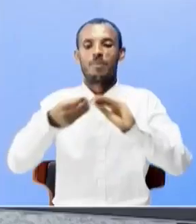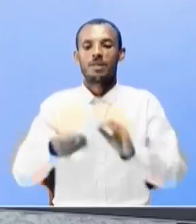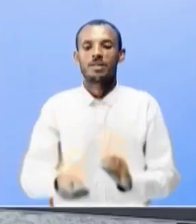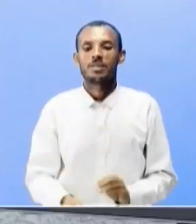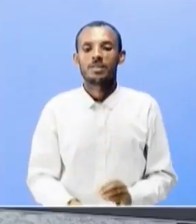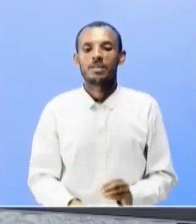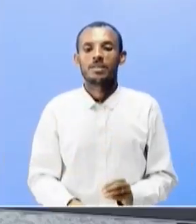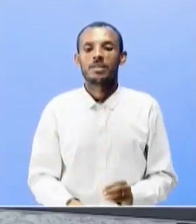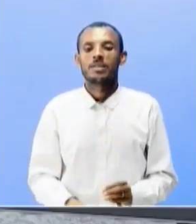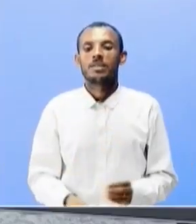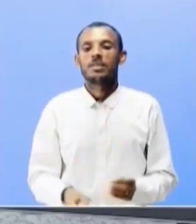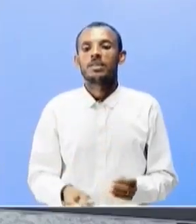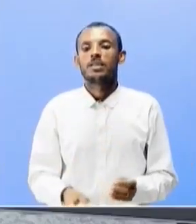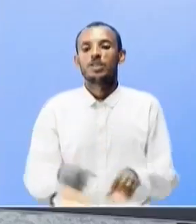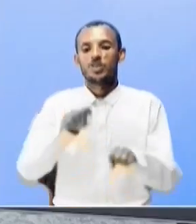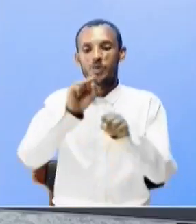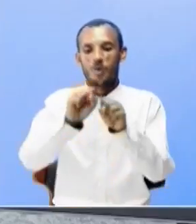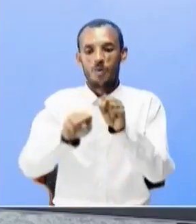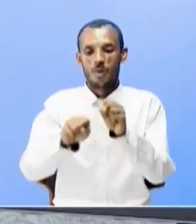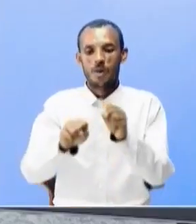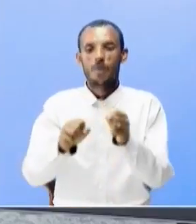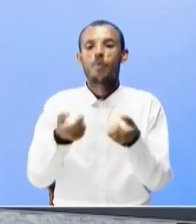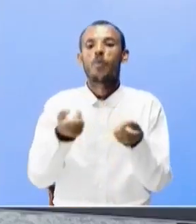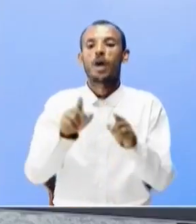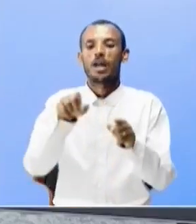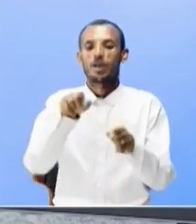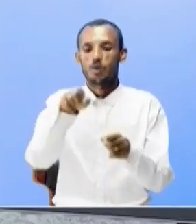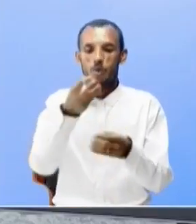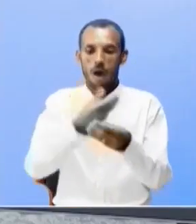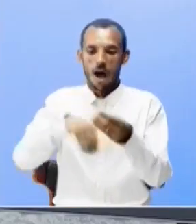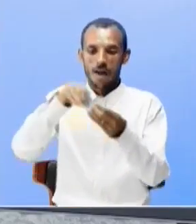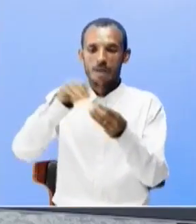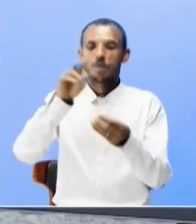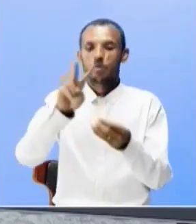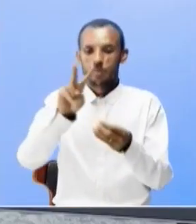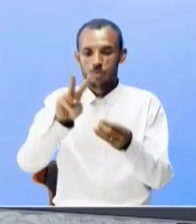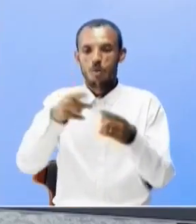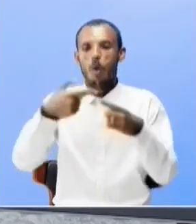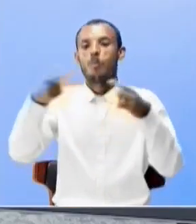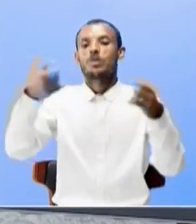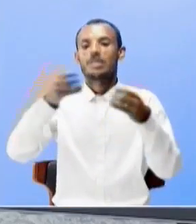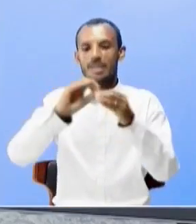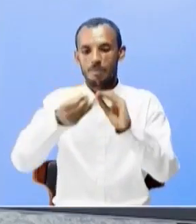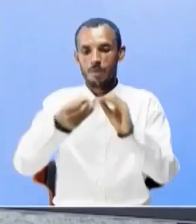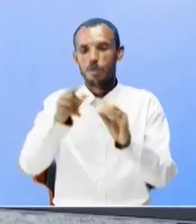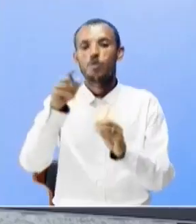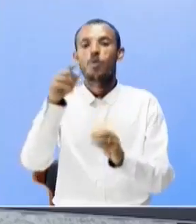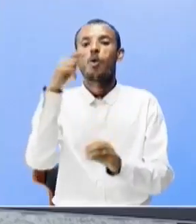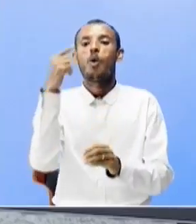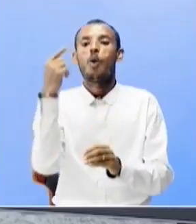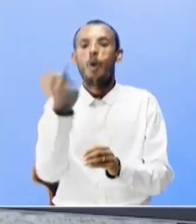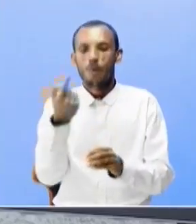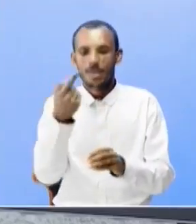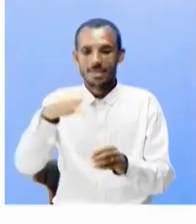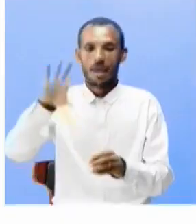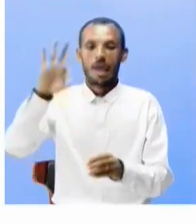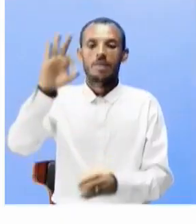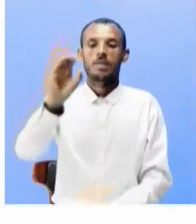are opposites. So, when you add two opposite numbers, you always get